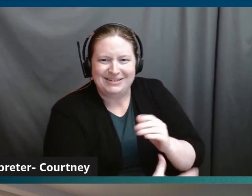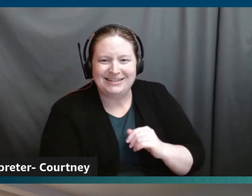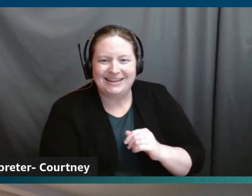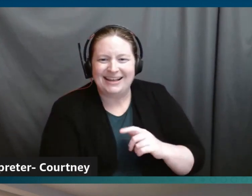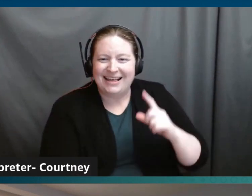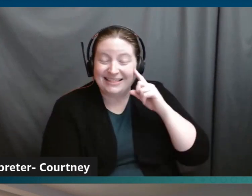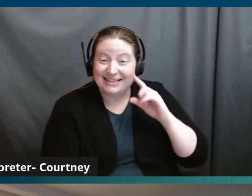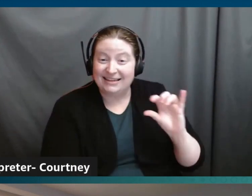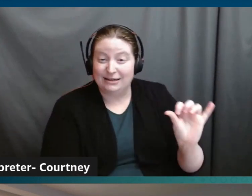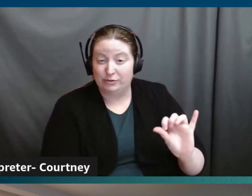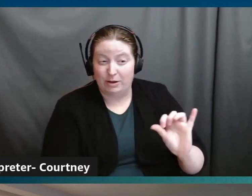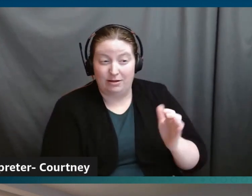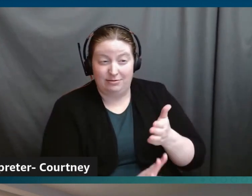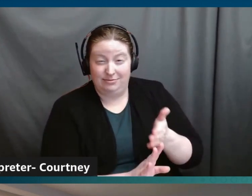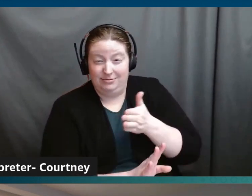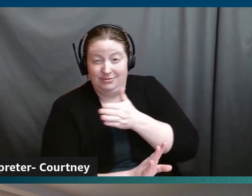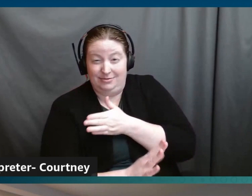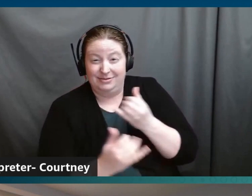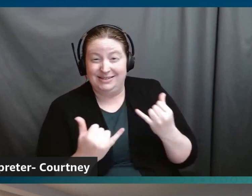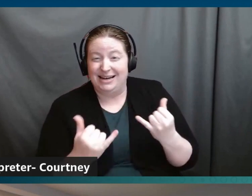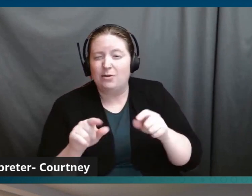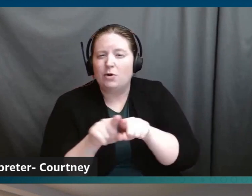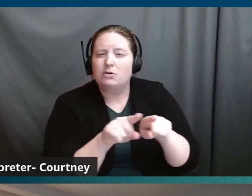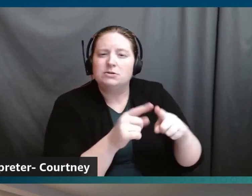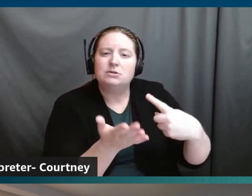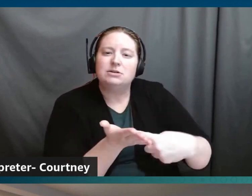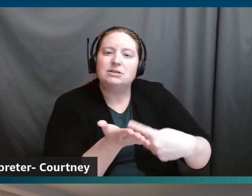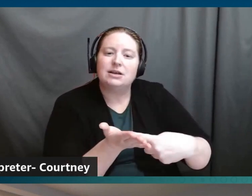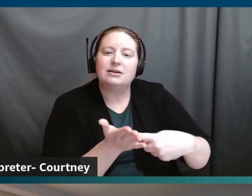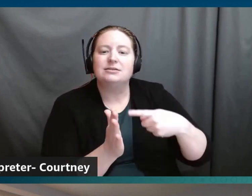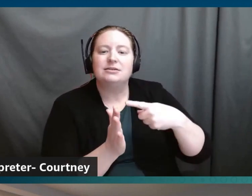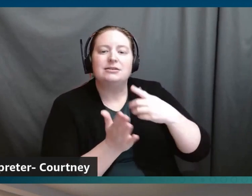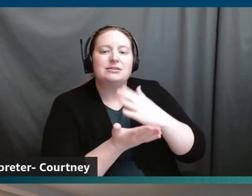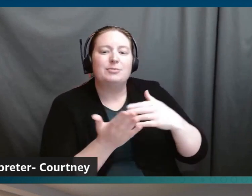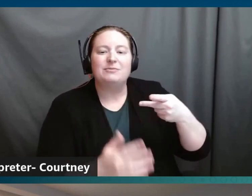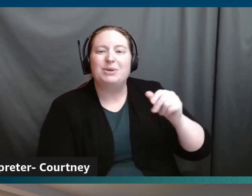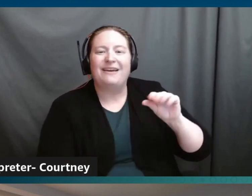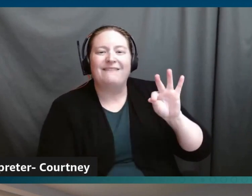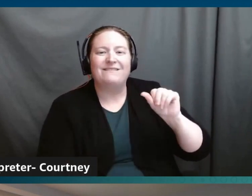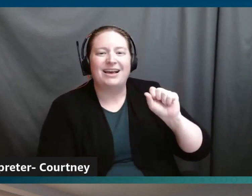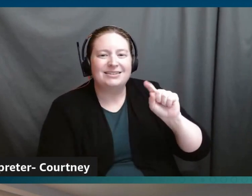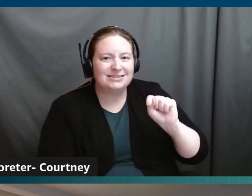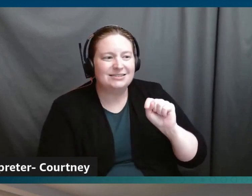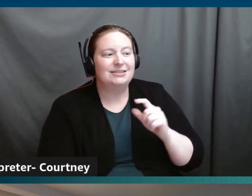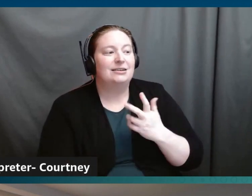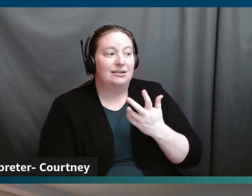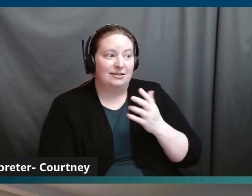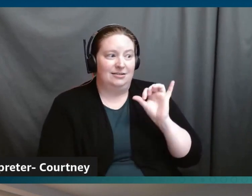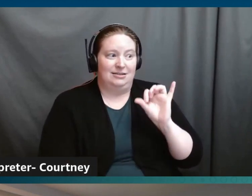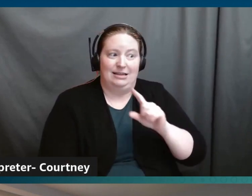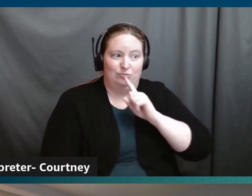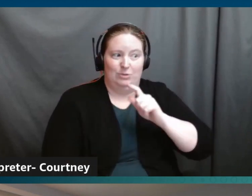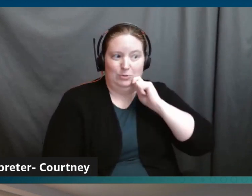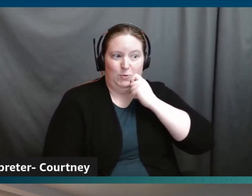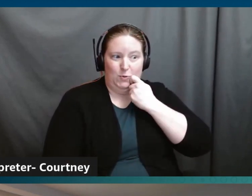well, earlier in the day, we also discussed about part of the PFAS stuff. So getting into this is really cool. And,